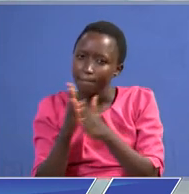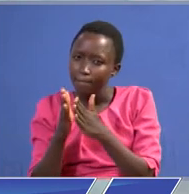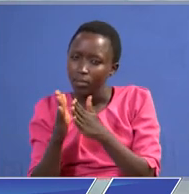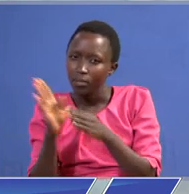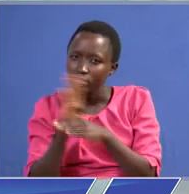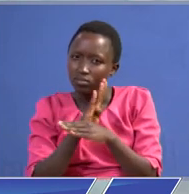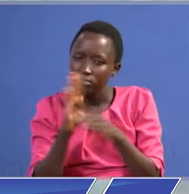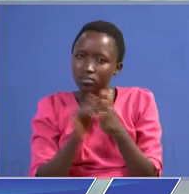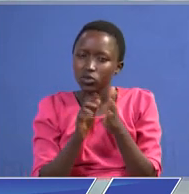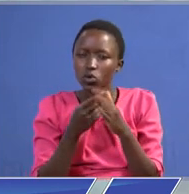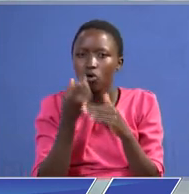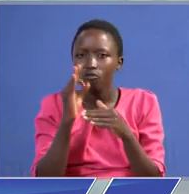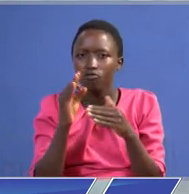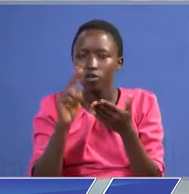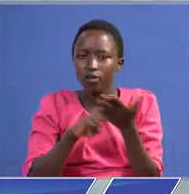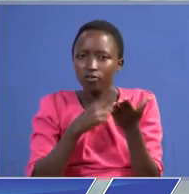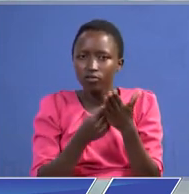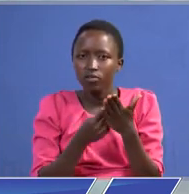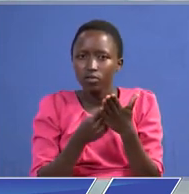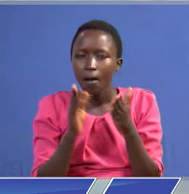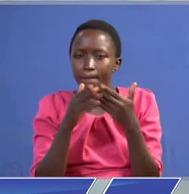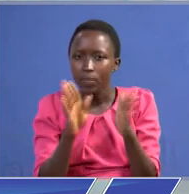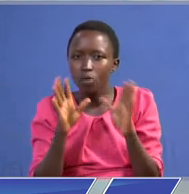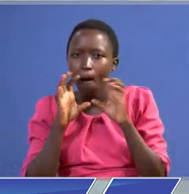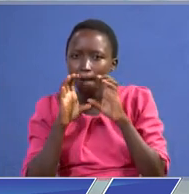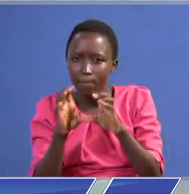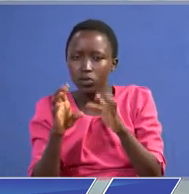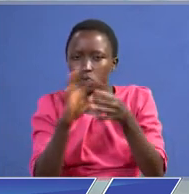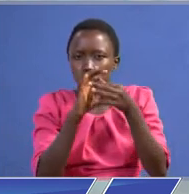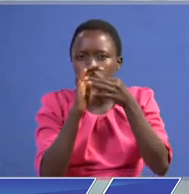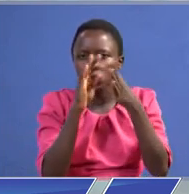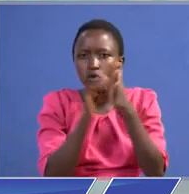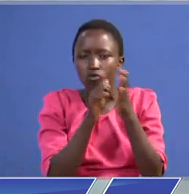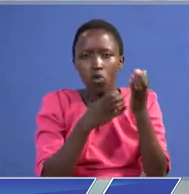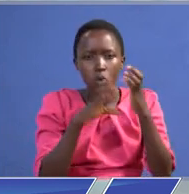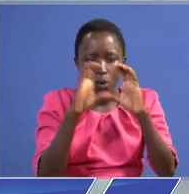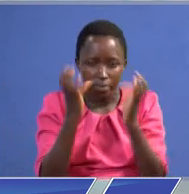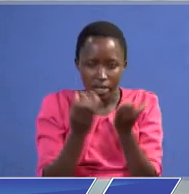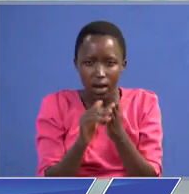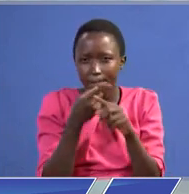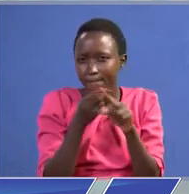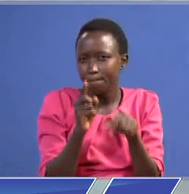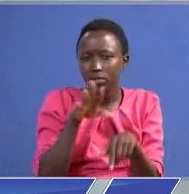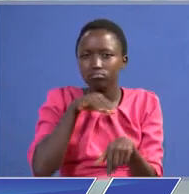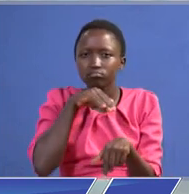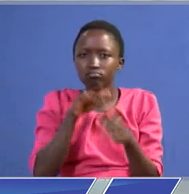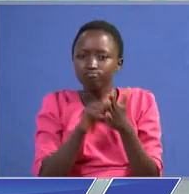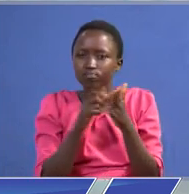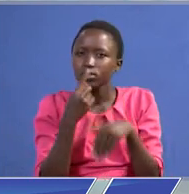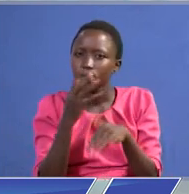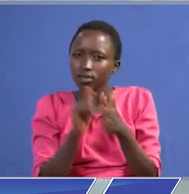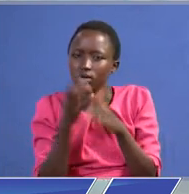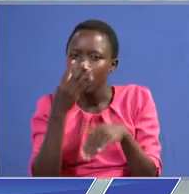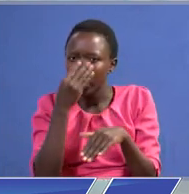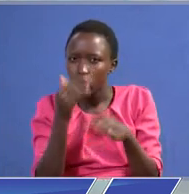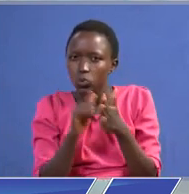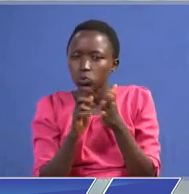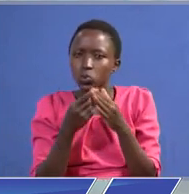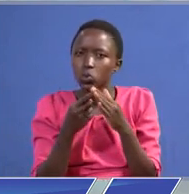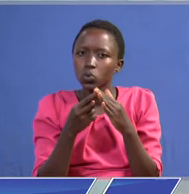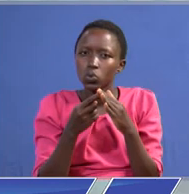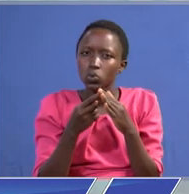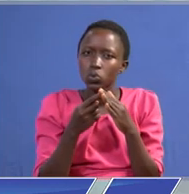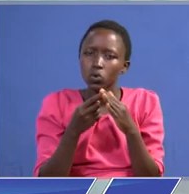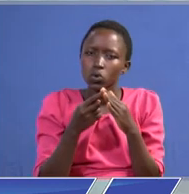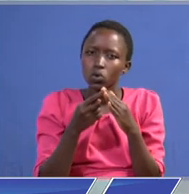his downfall, even as Raila publicly pushes for unity of communities. But the Odinga wing claims that Ruto is